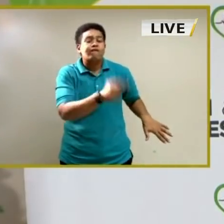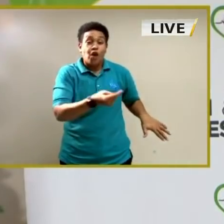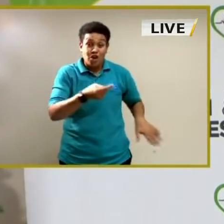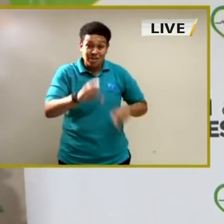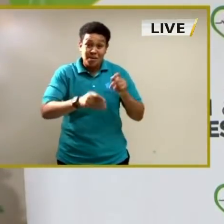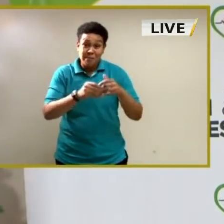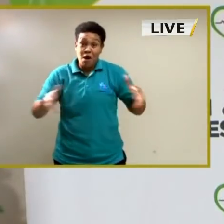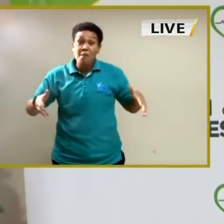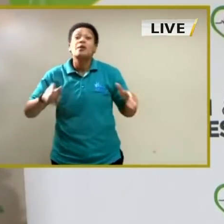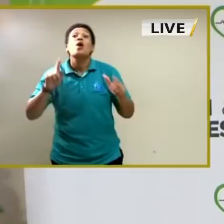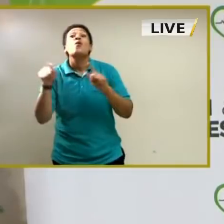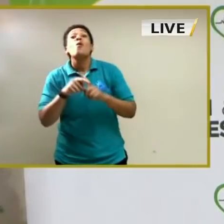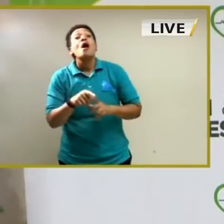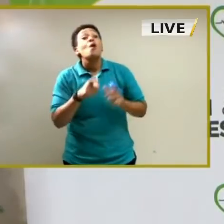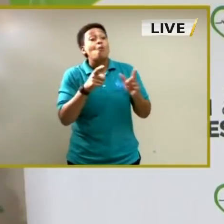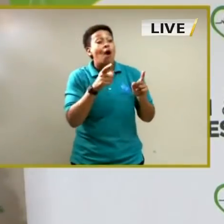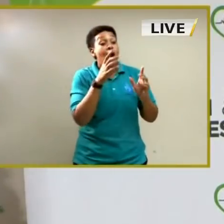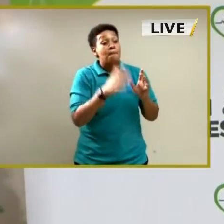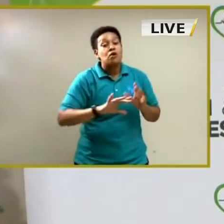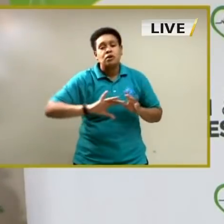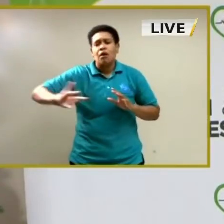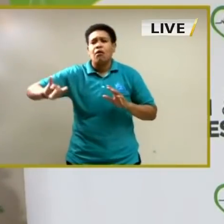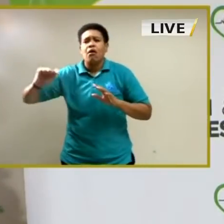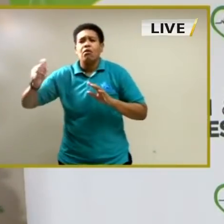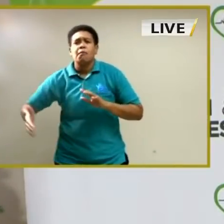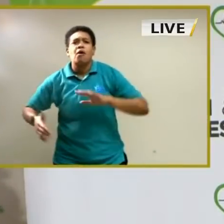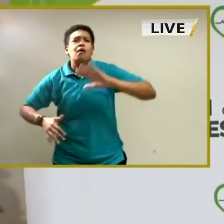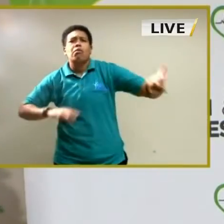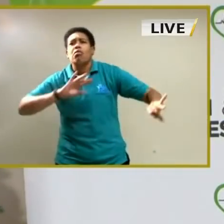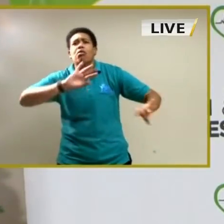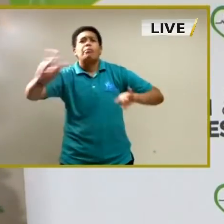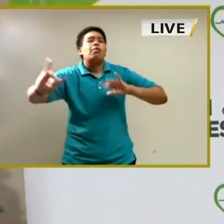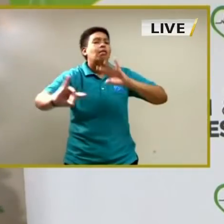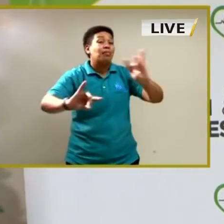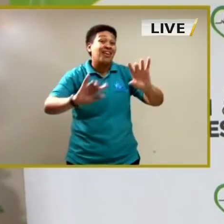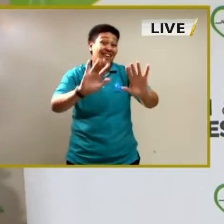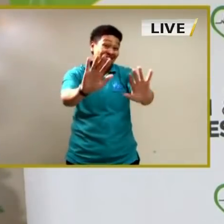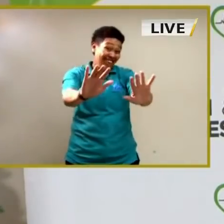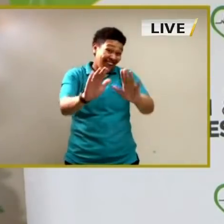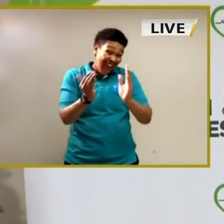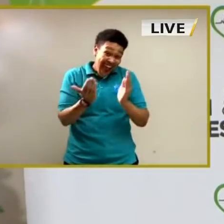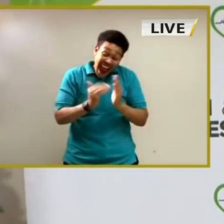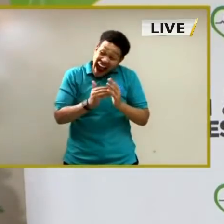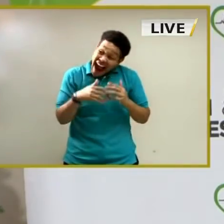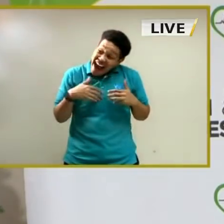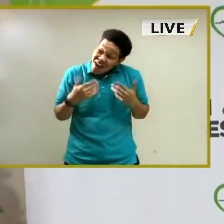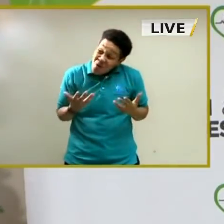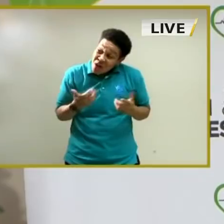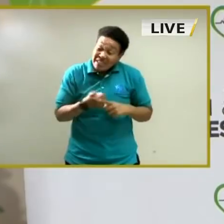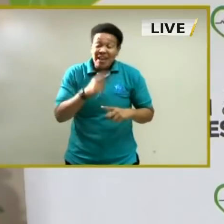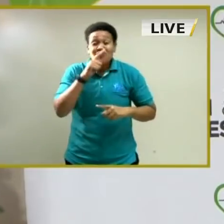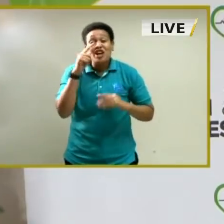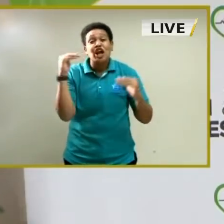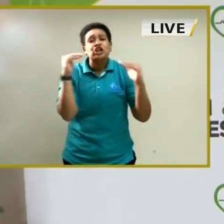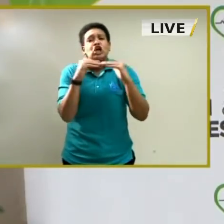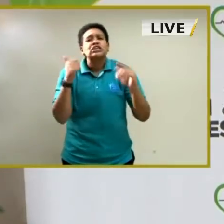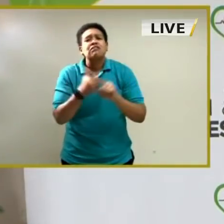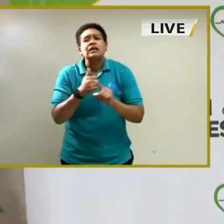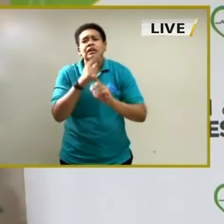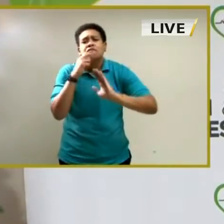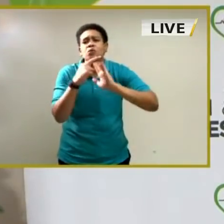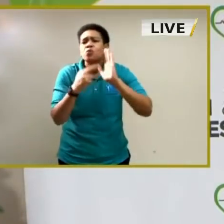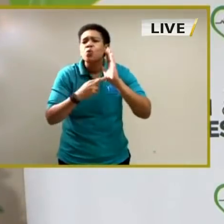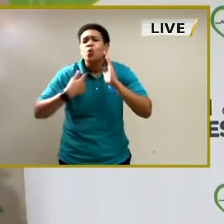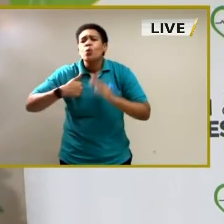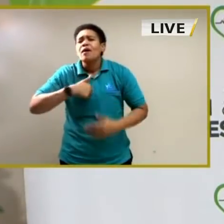here moving from one person to the next. Again, it justifies the protocols that we